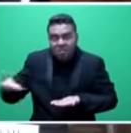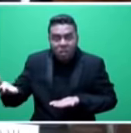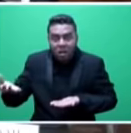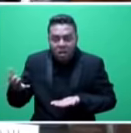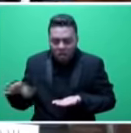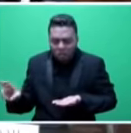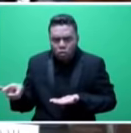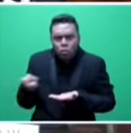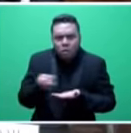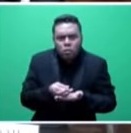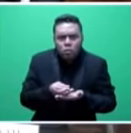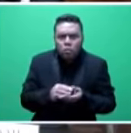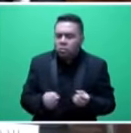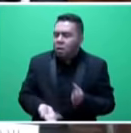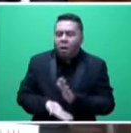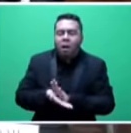high at more than 200%.